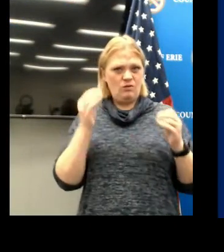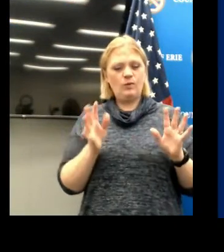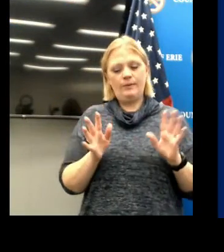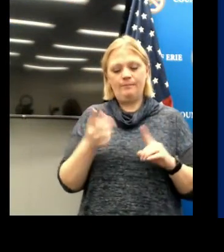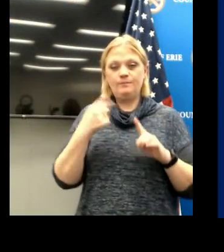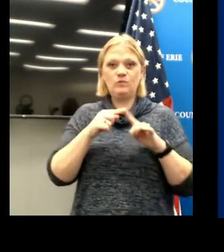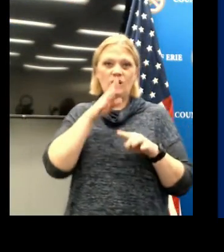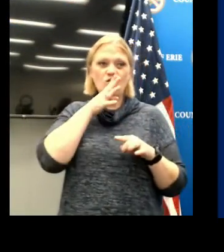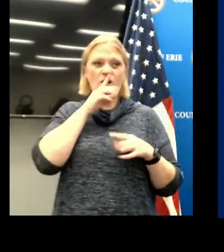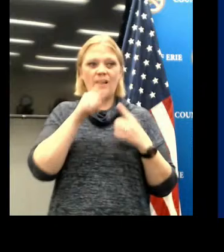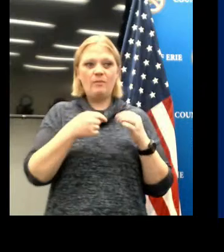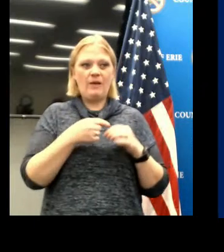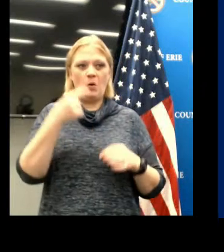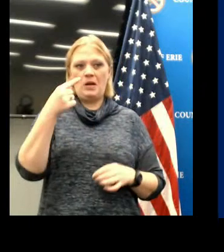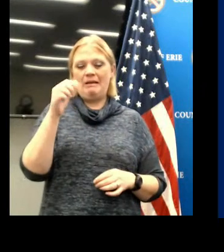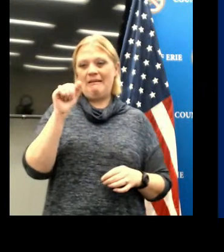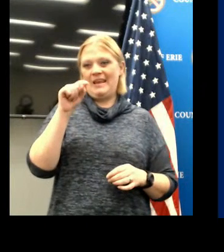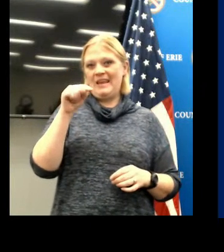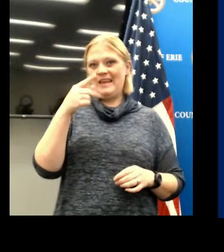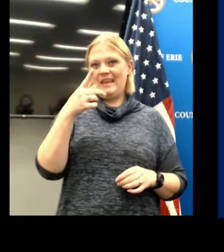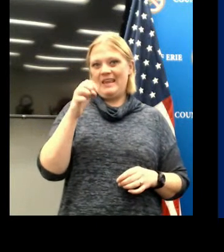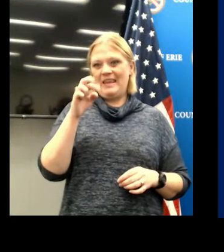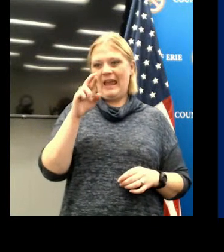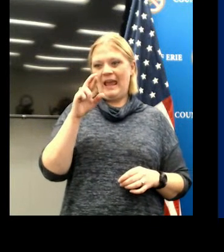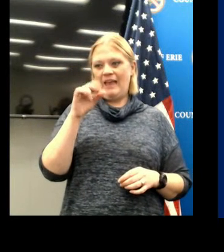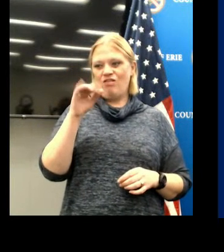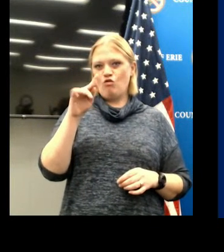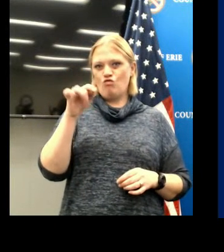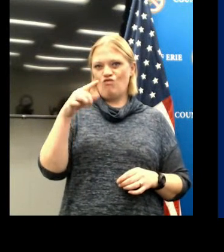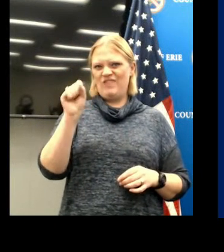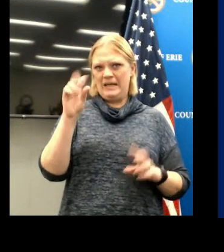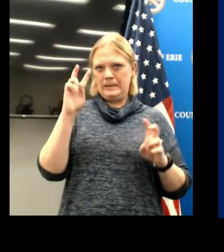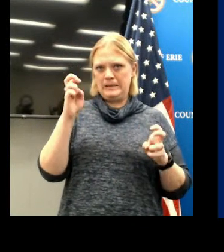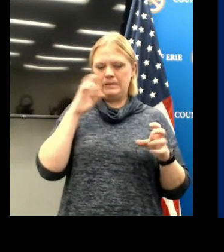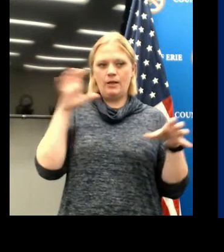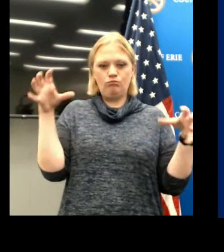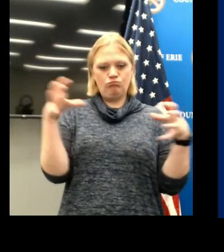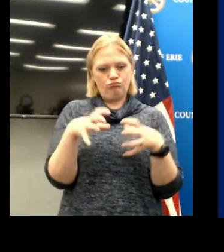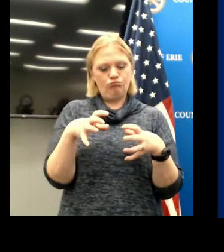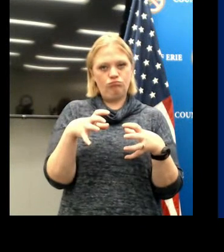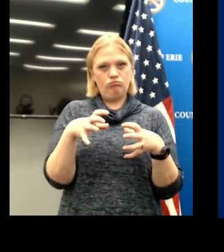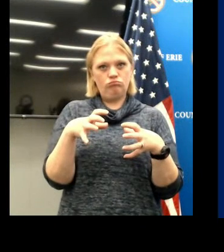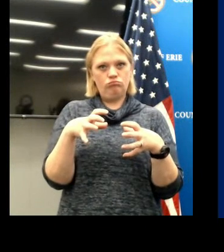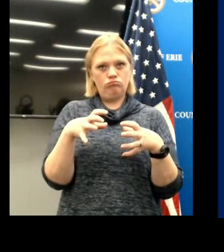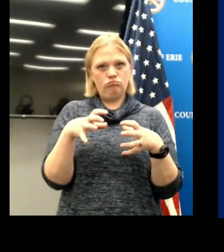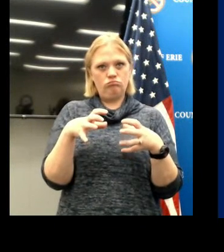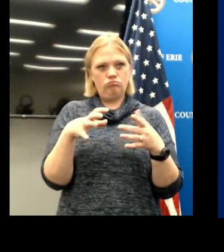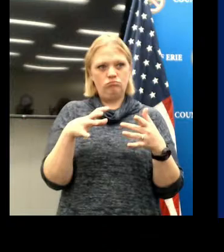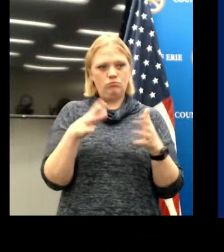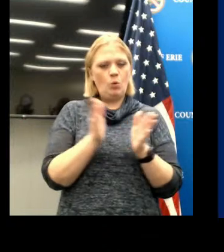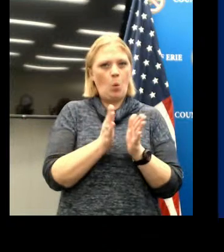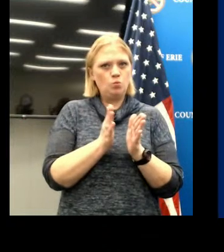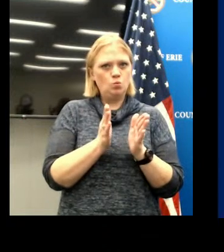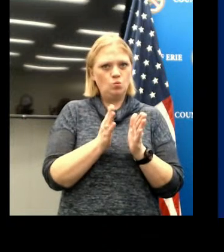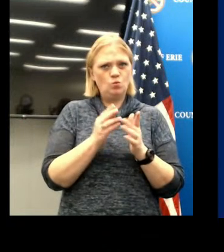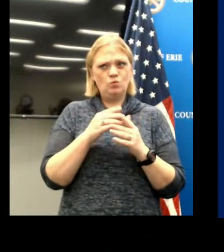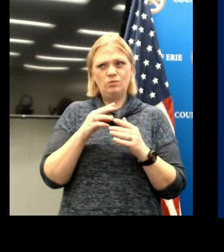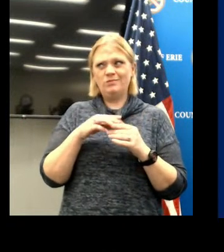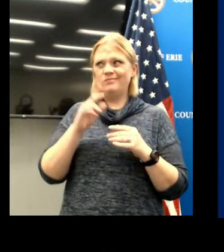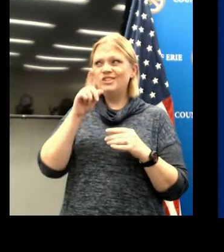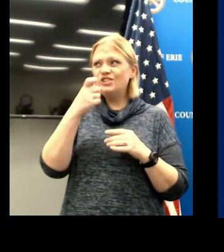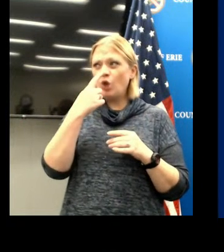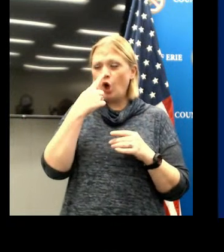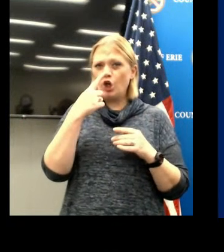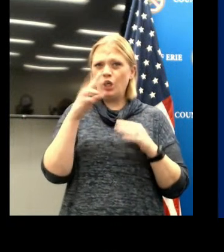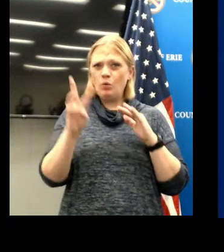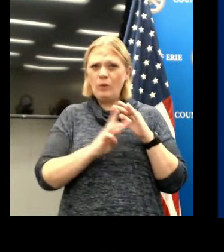about gatherings, Aaron, they're talking about like close gatherings. Going into a Target or a Walmart or a Wegmans is not the same